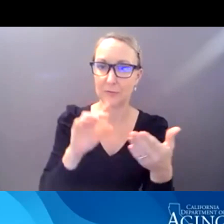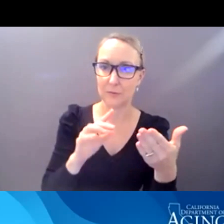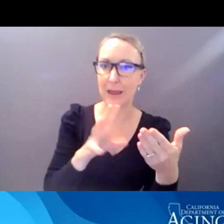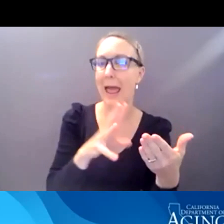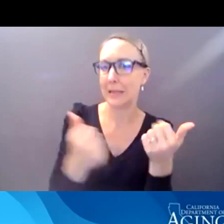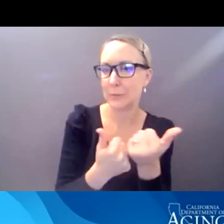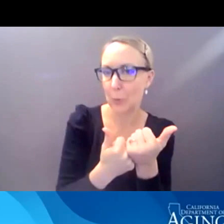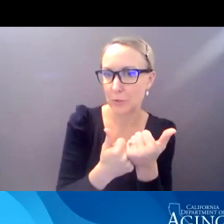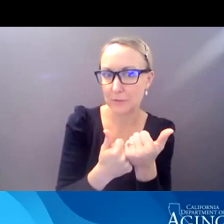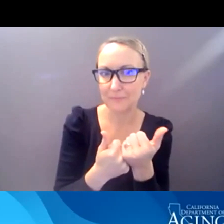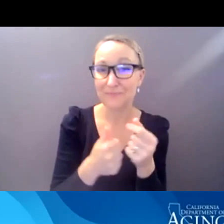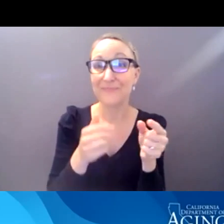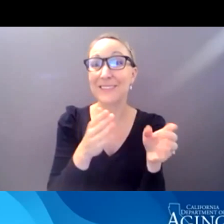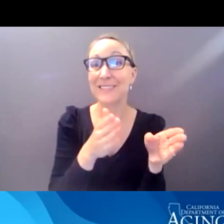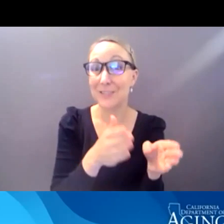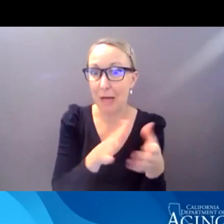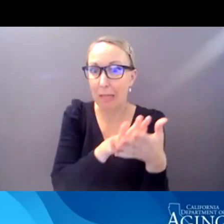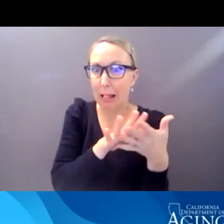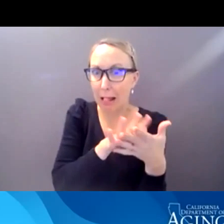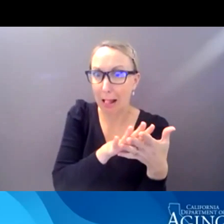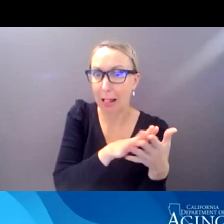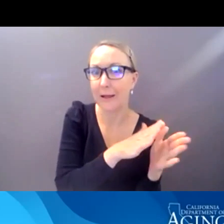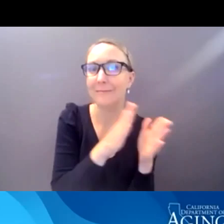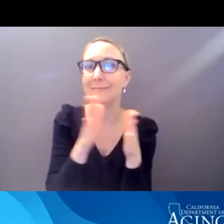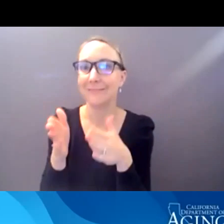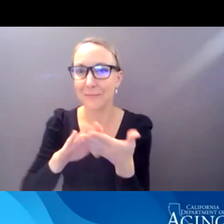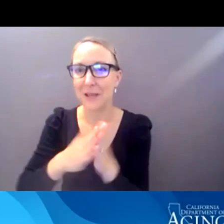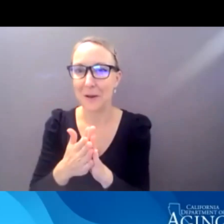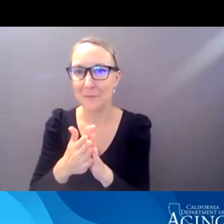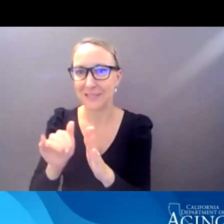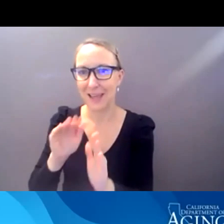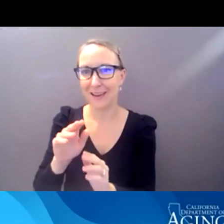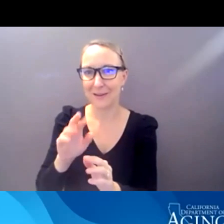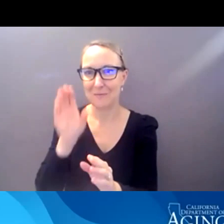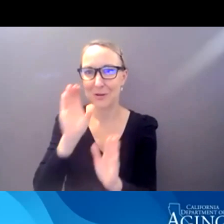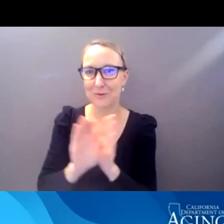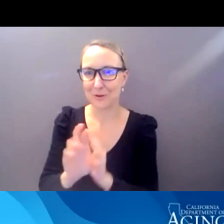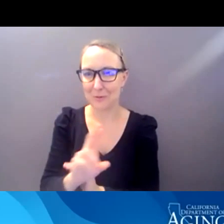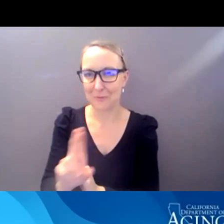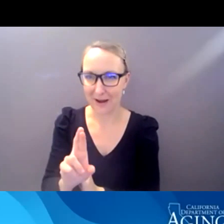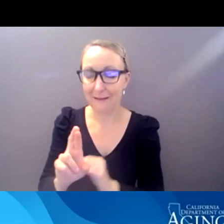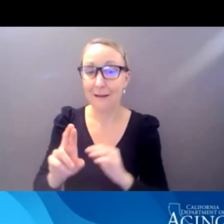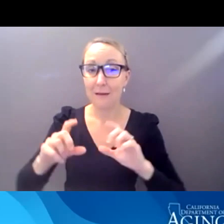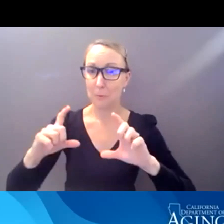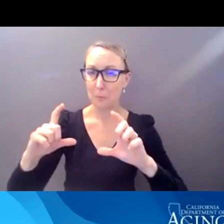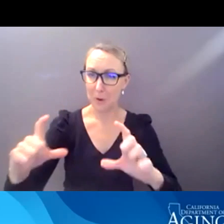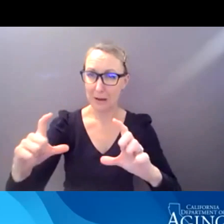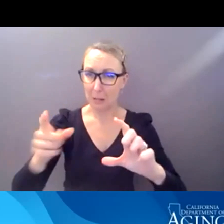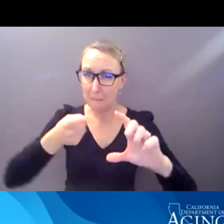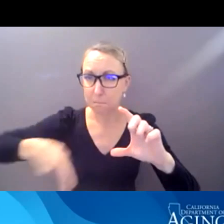so that's that picture on the right, a person at the center, a hub of a wheel of